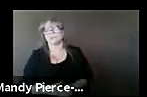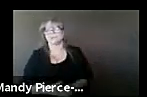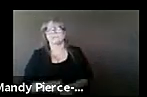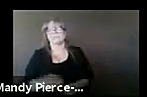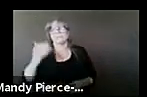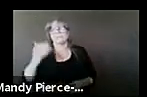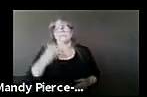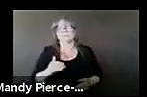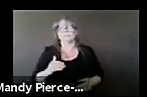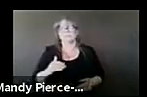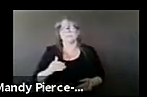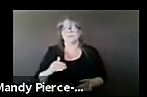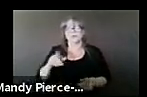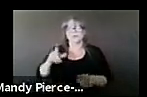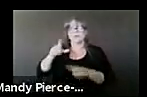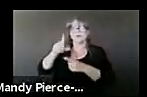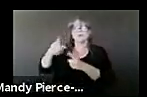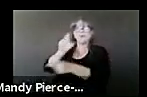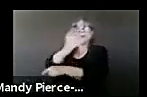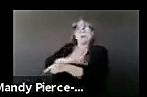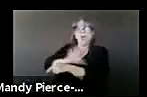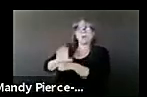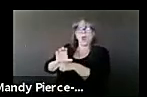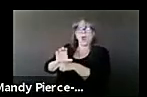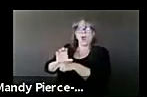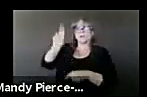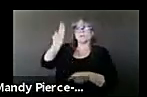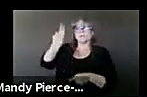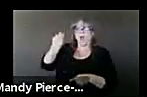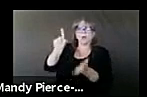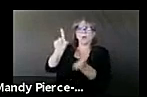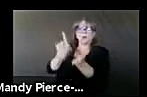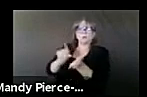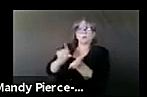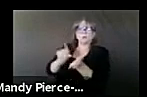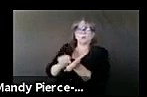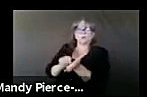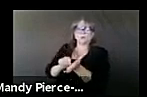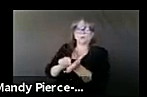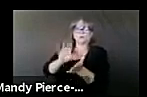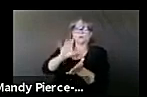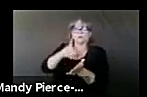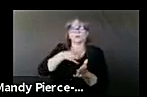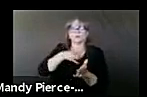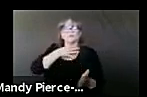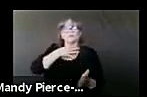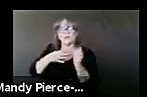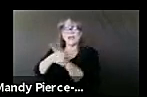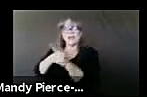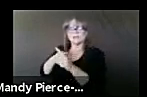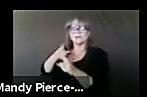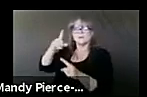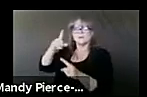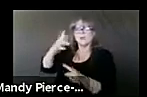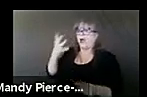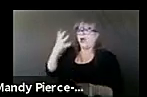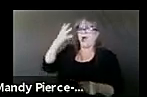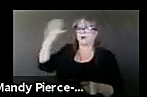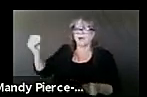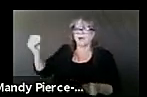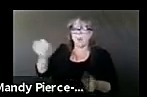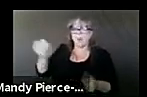exercising outside? Can people take walks with someone who is not living in their household? Can neighbors hang out together outside if they stay 6